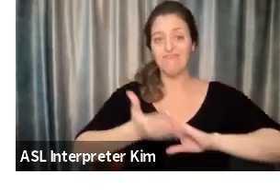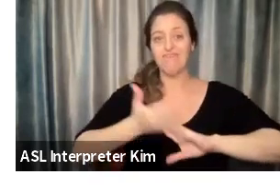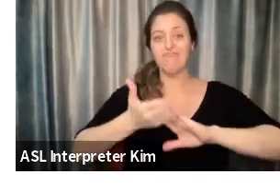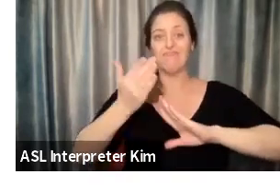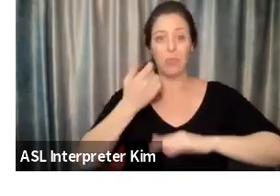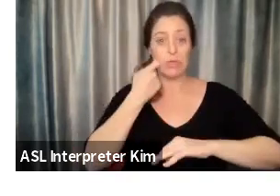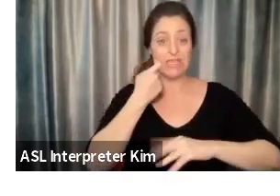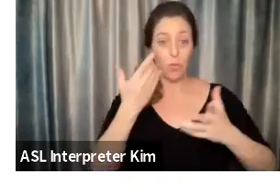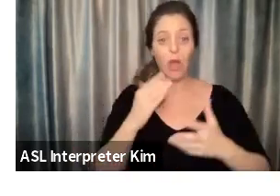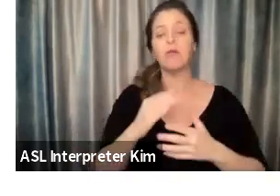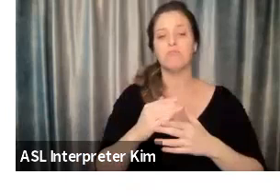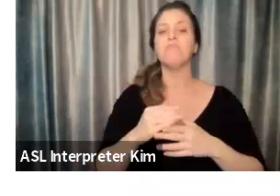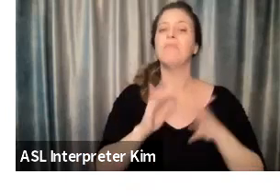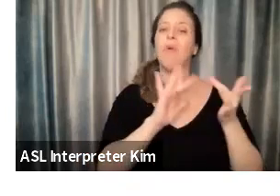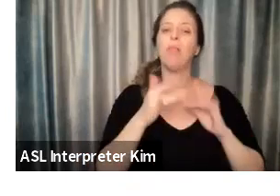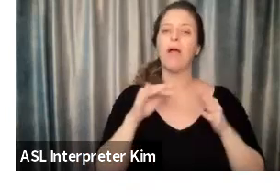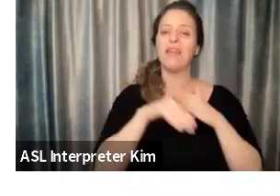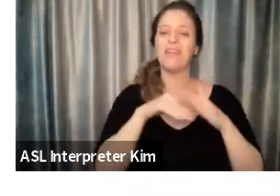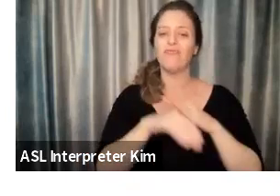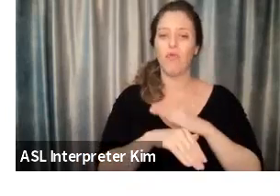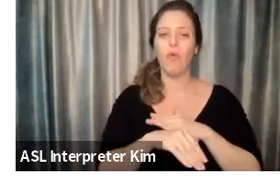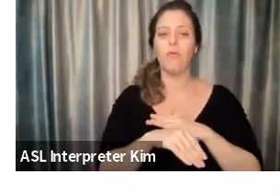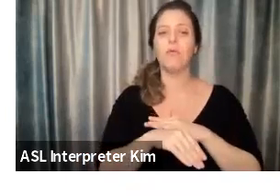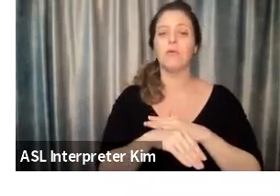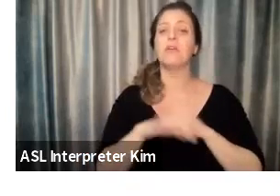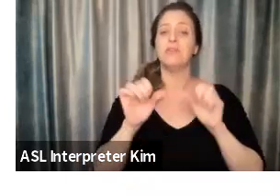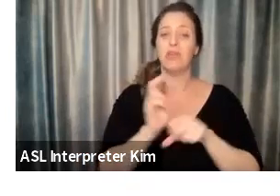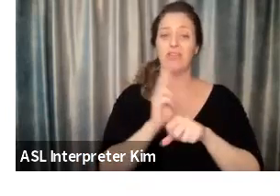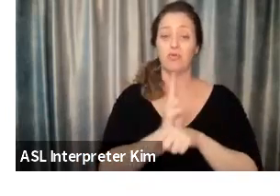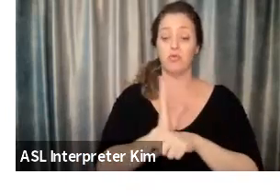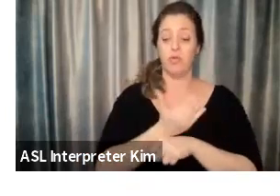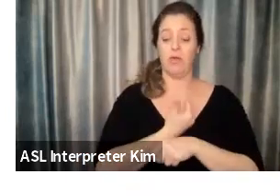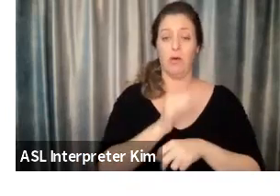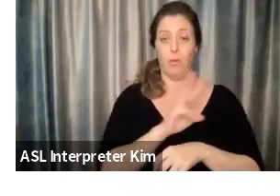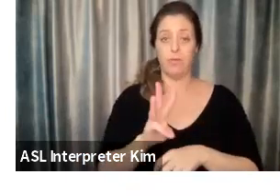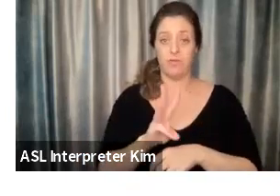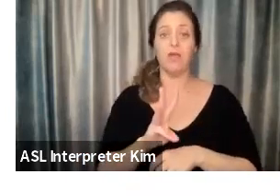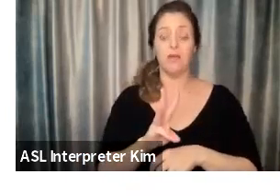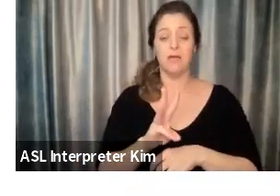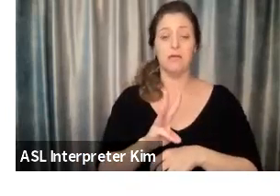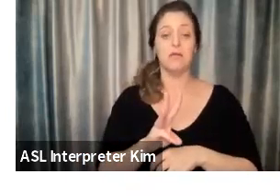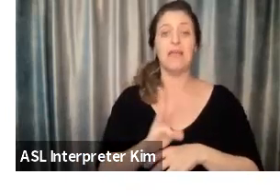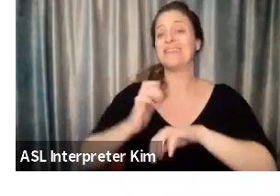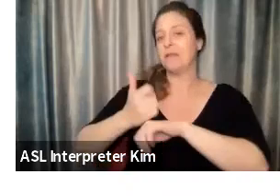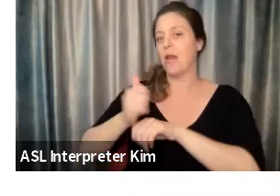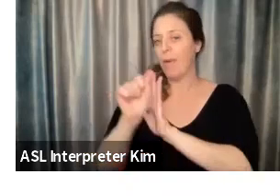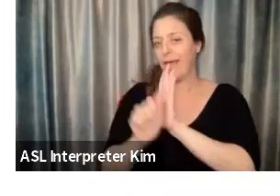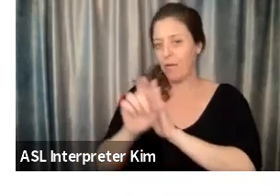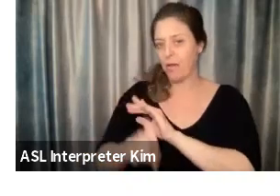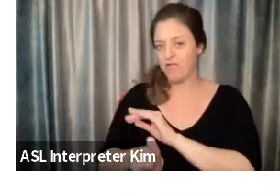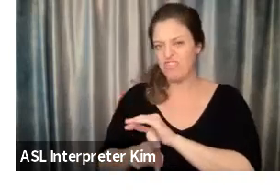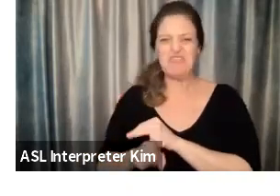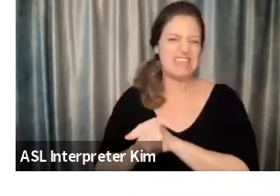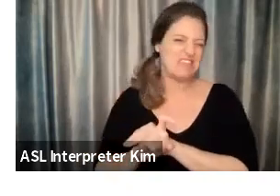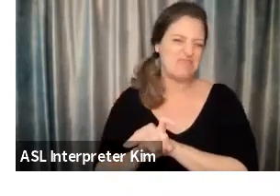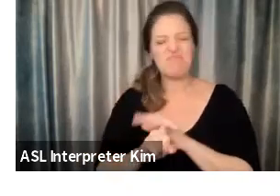Enrollment. You can access that through the enrollment webpage. You would need to create an account. It takes about